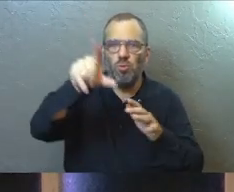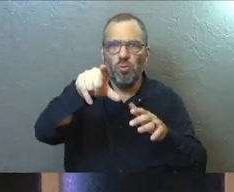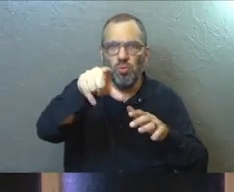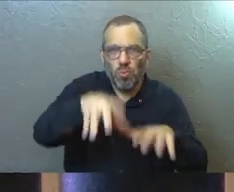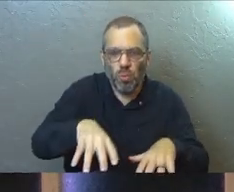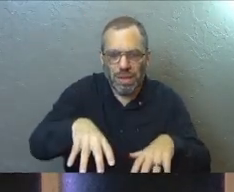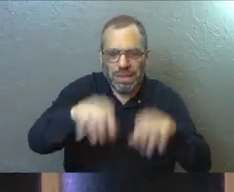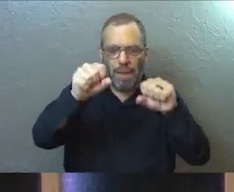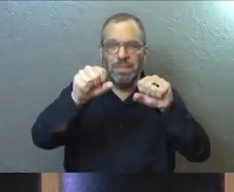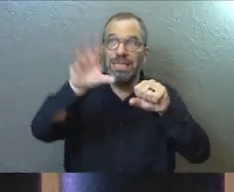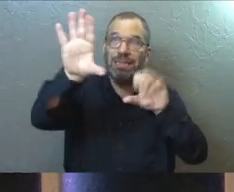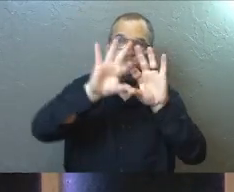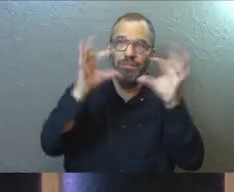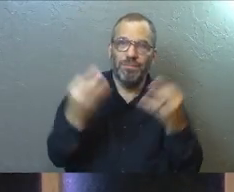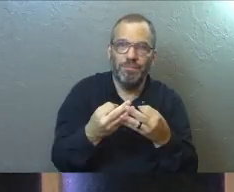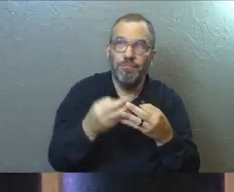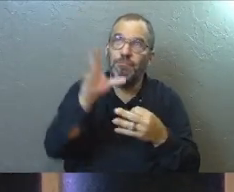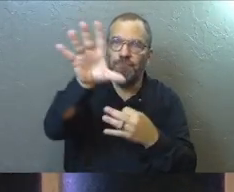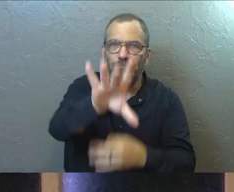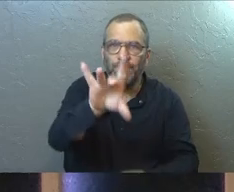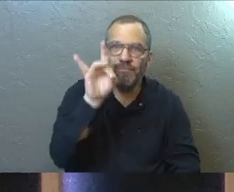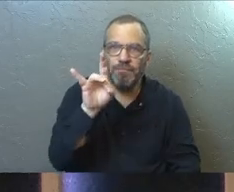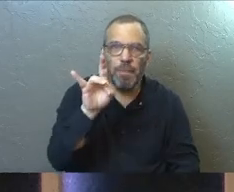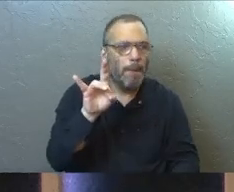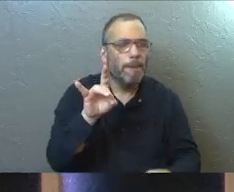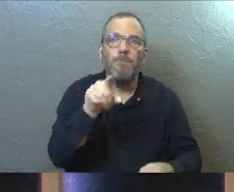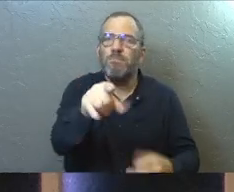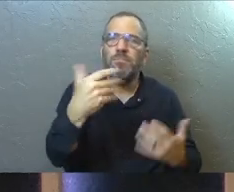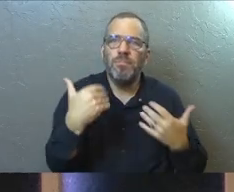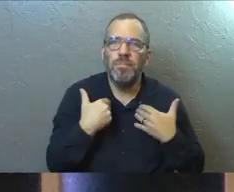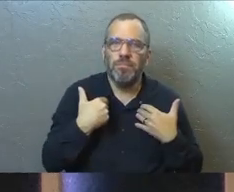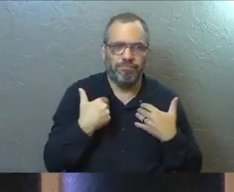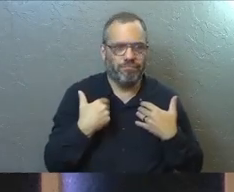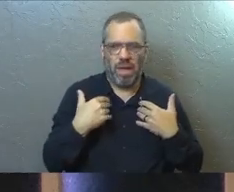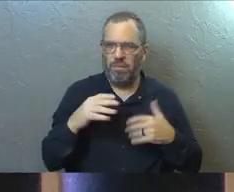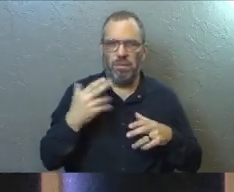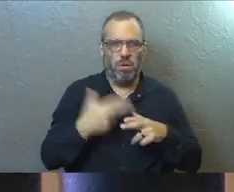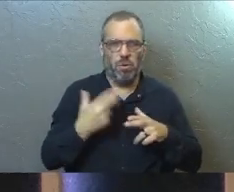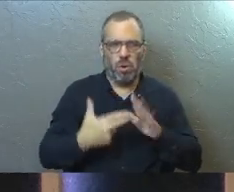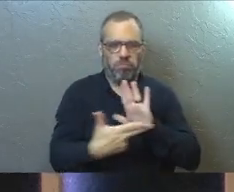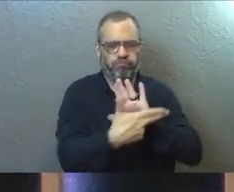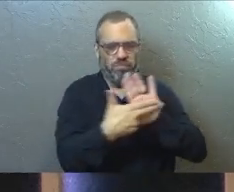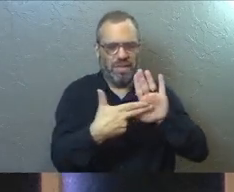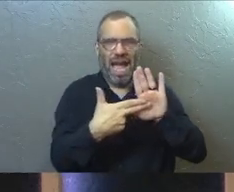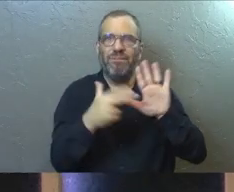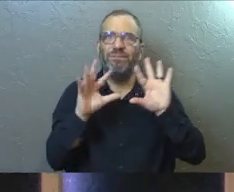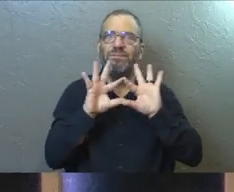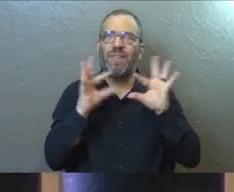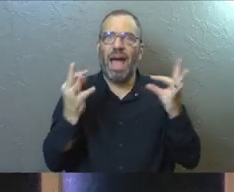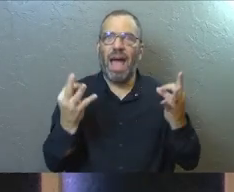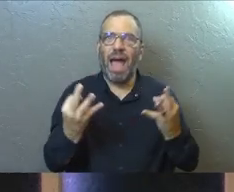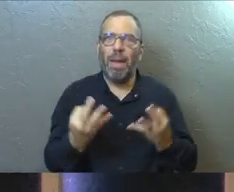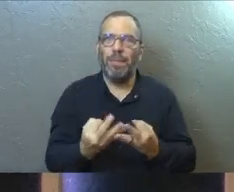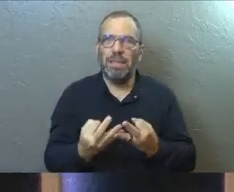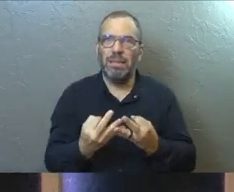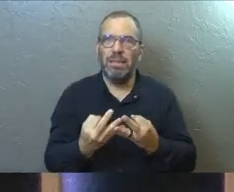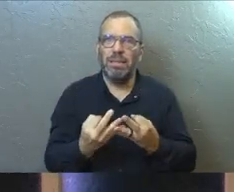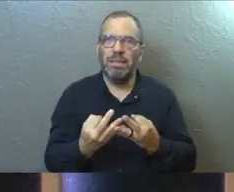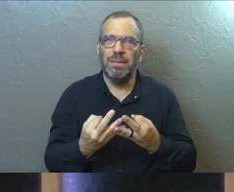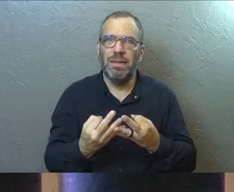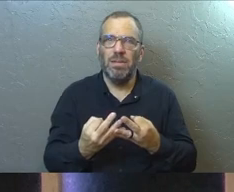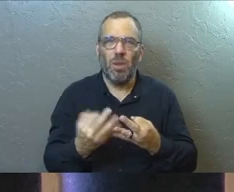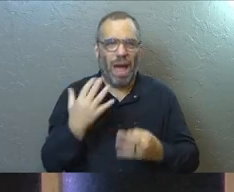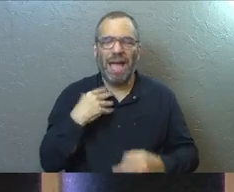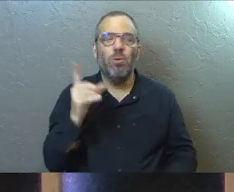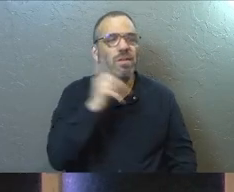family. Chosen and adopted, and you now have the status of a family member, right? So